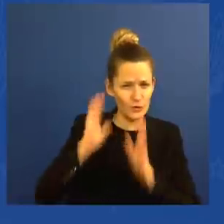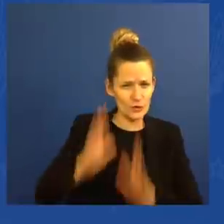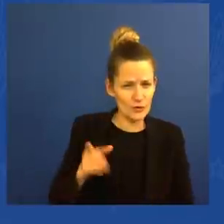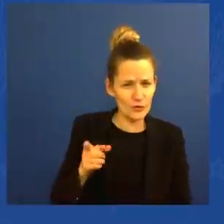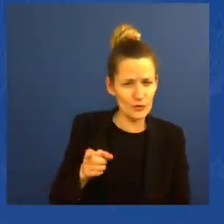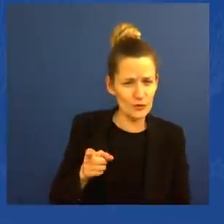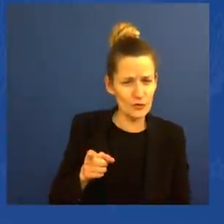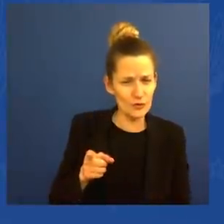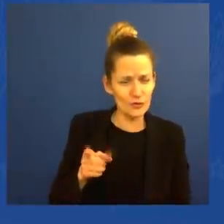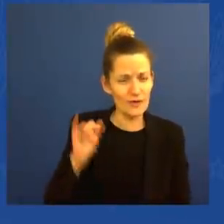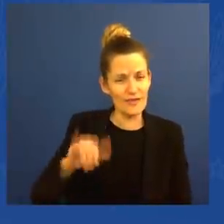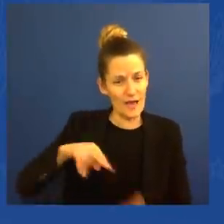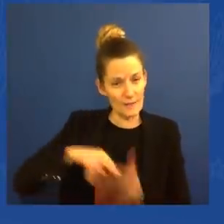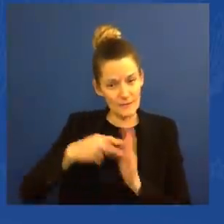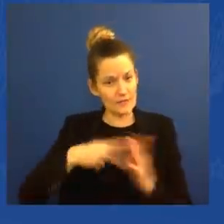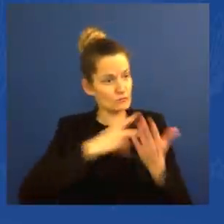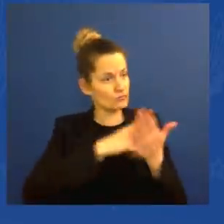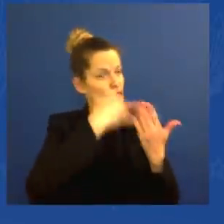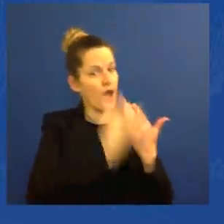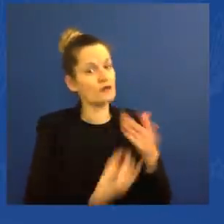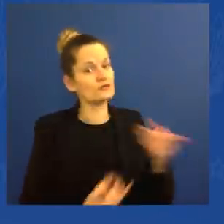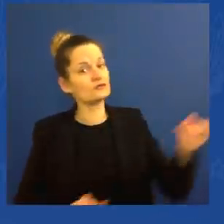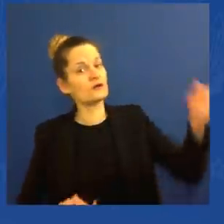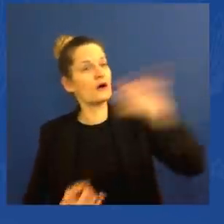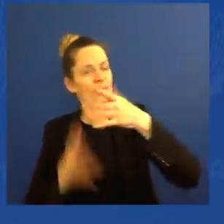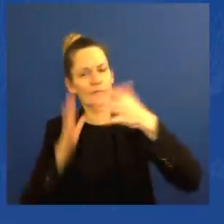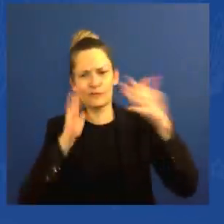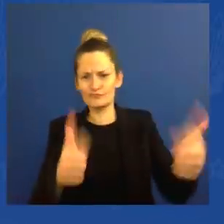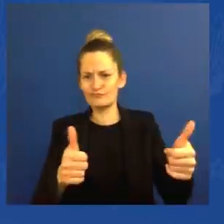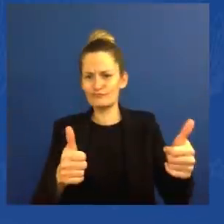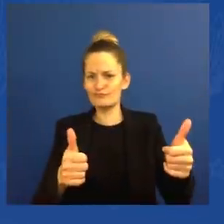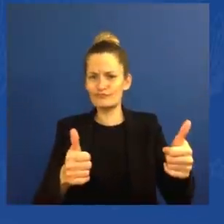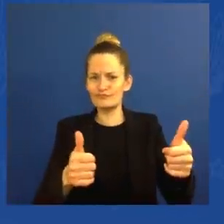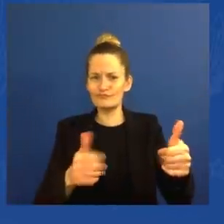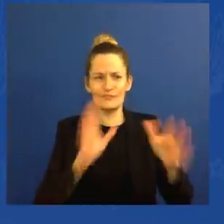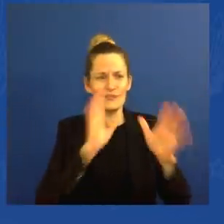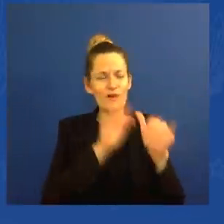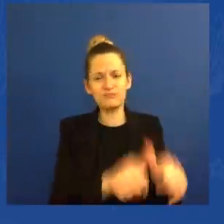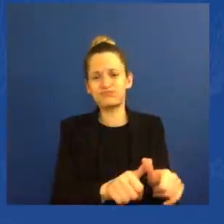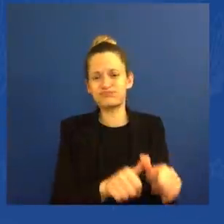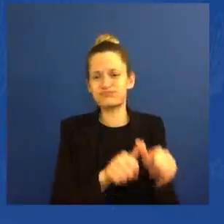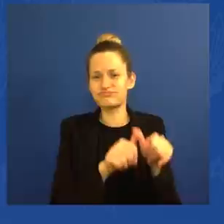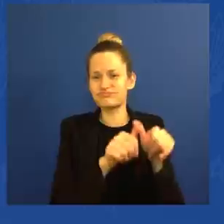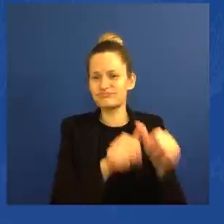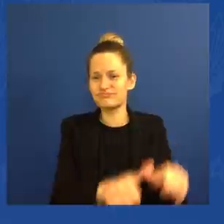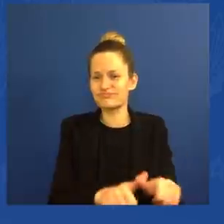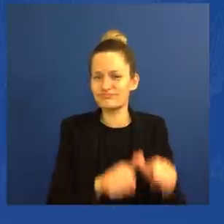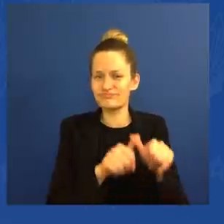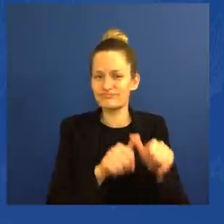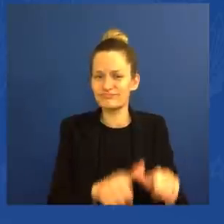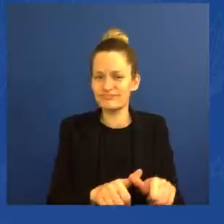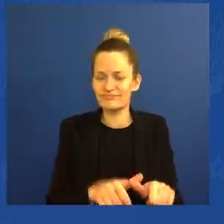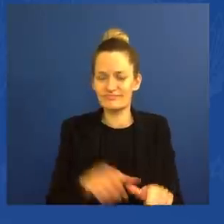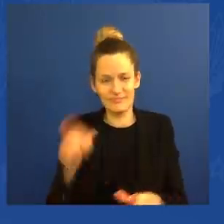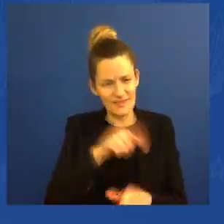You can start by investing in those rescue plan funds now, in new pathways to better jobs through union-based apprenticeships and on-the-job